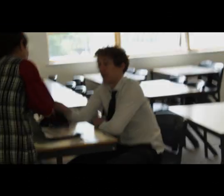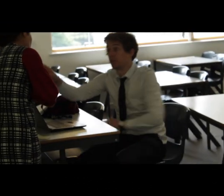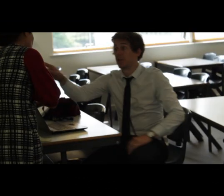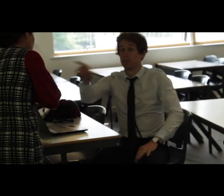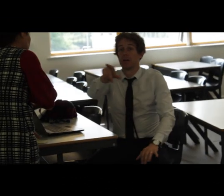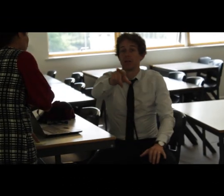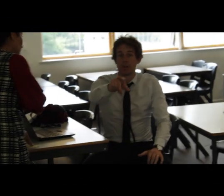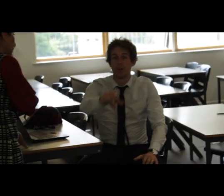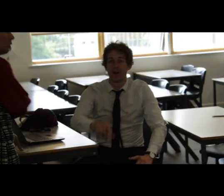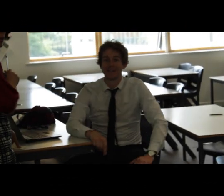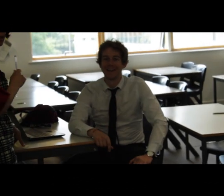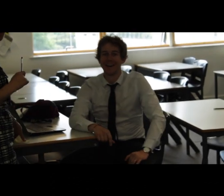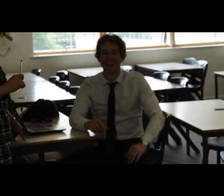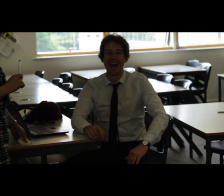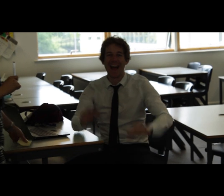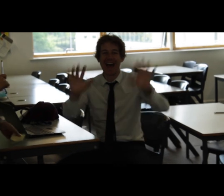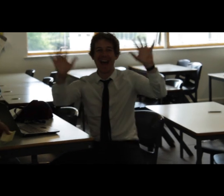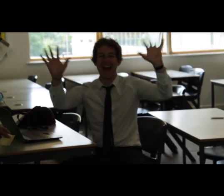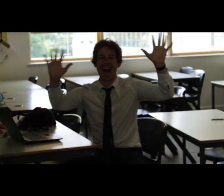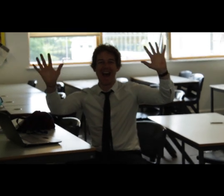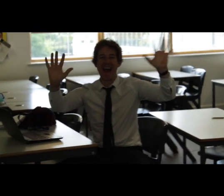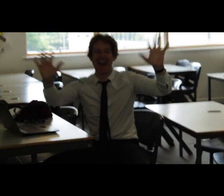Is that right? Can I come and see you in a minute? Because otherwise.